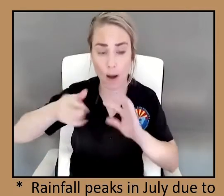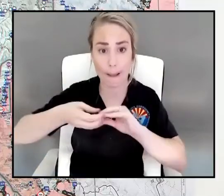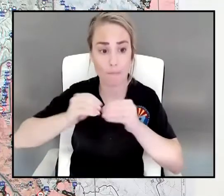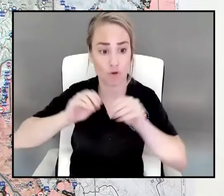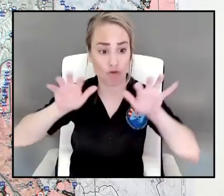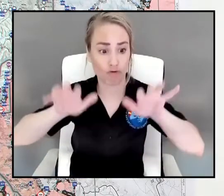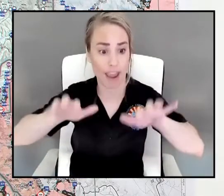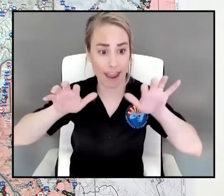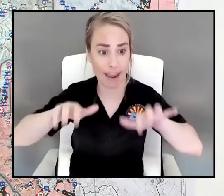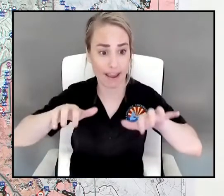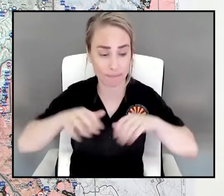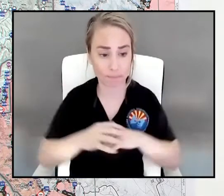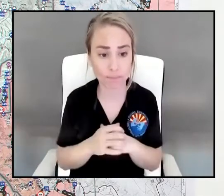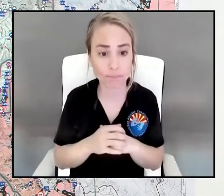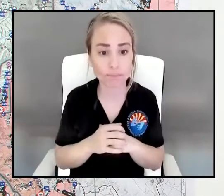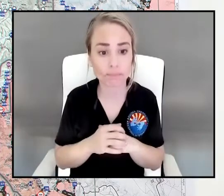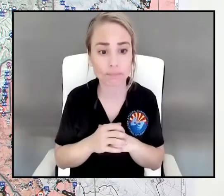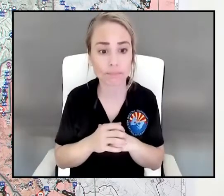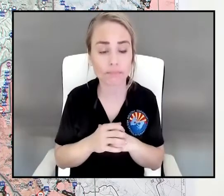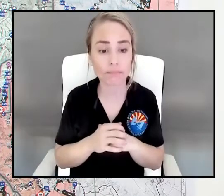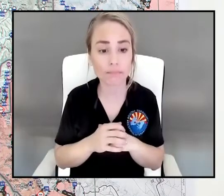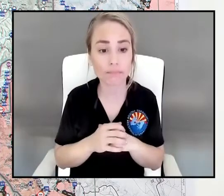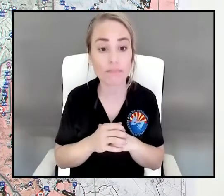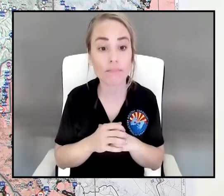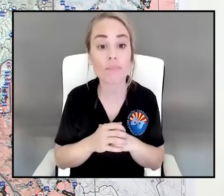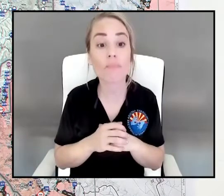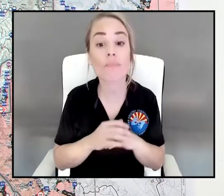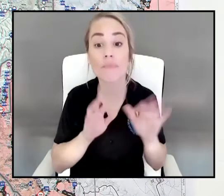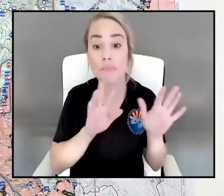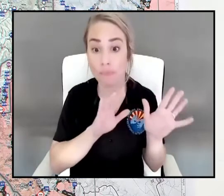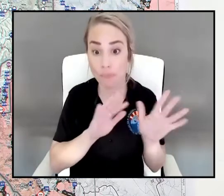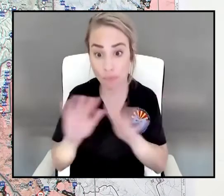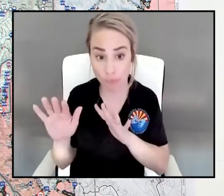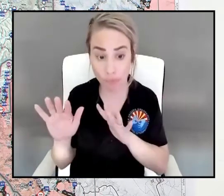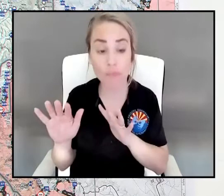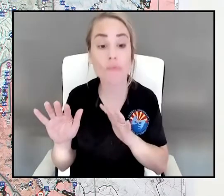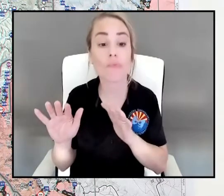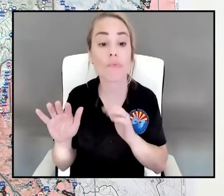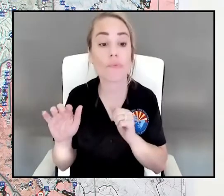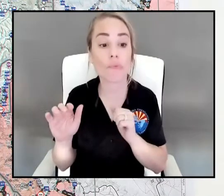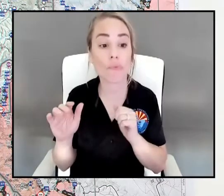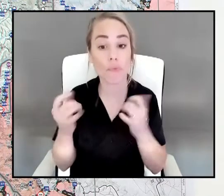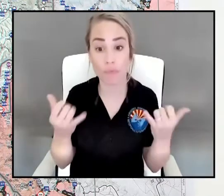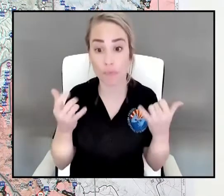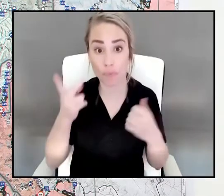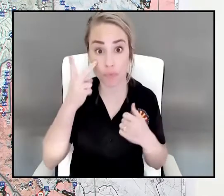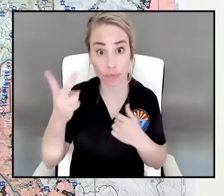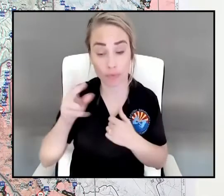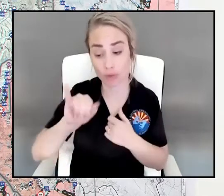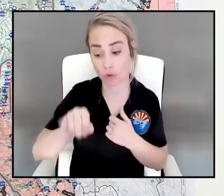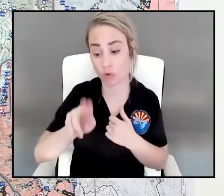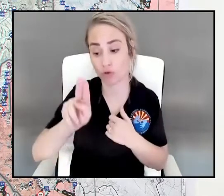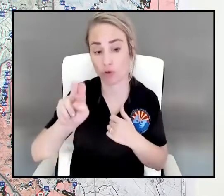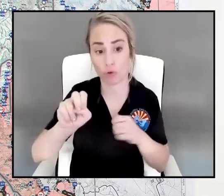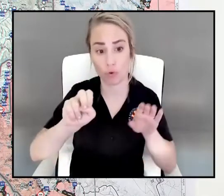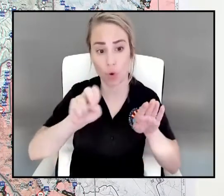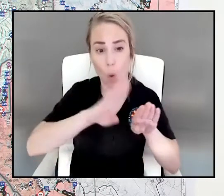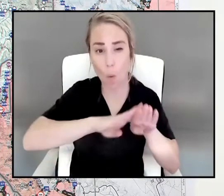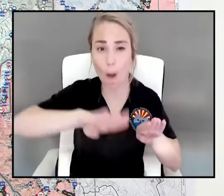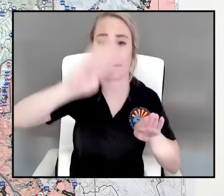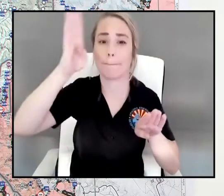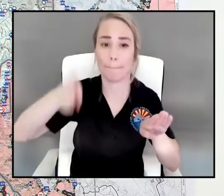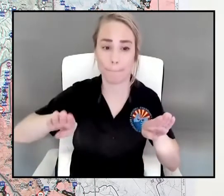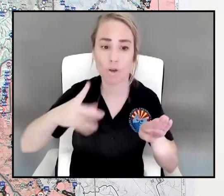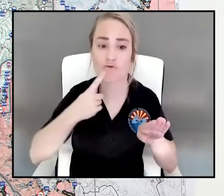year. Then as we skip ahead into June, you see a big spike in the red